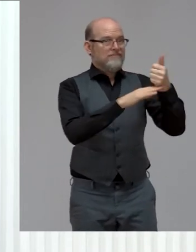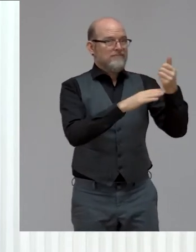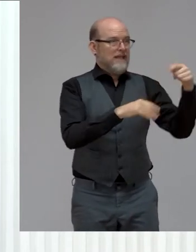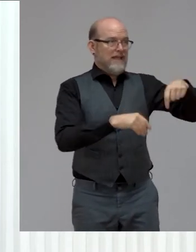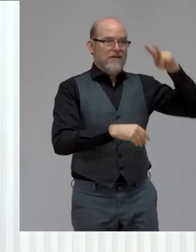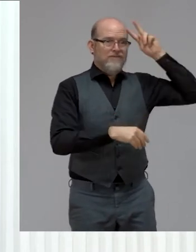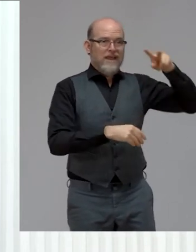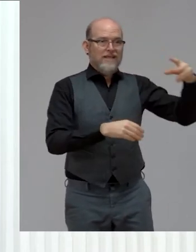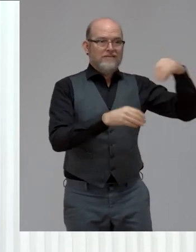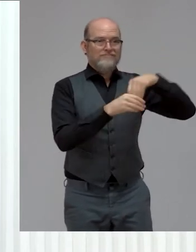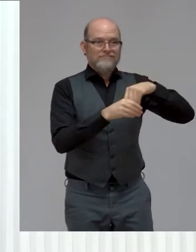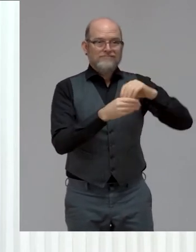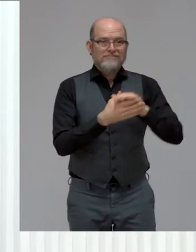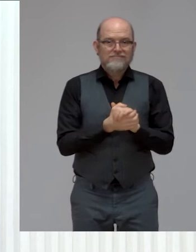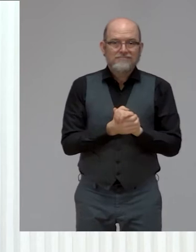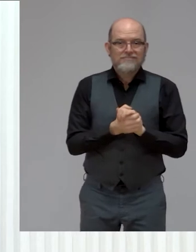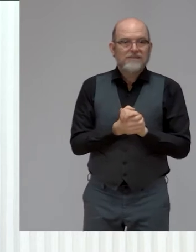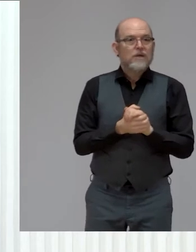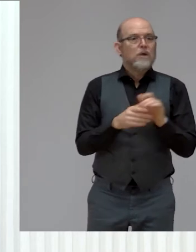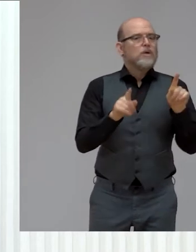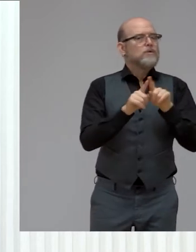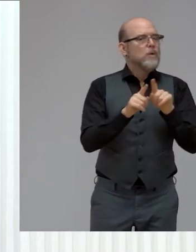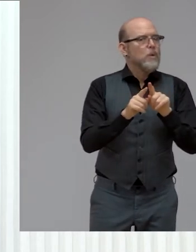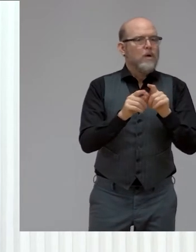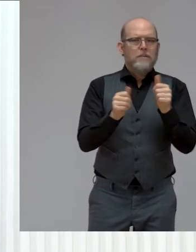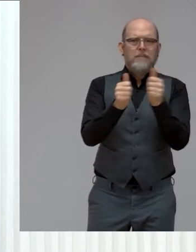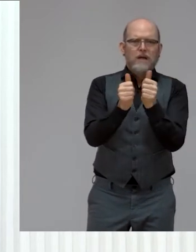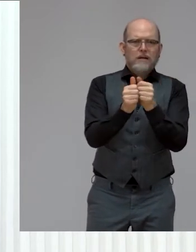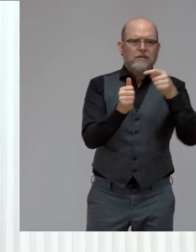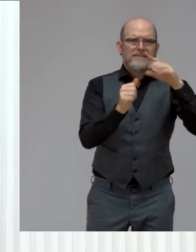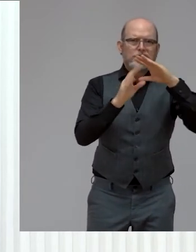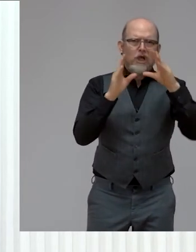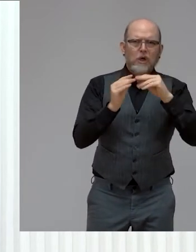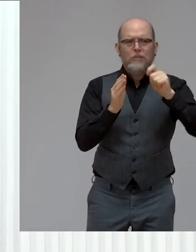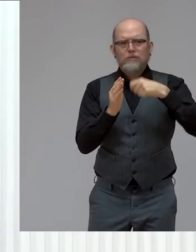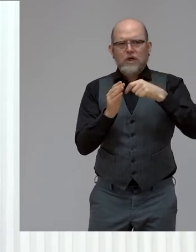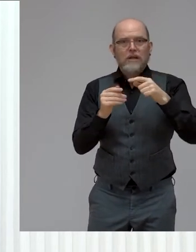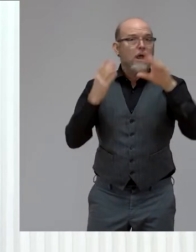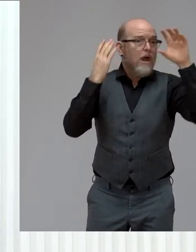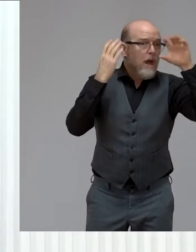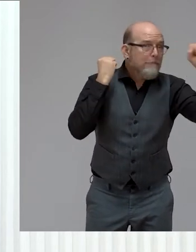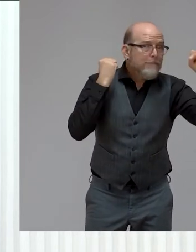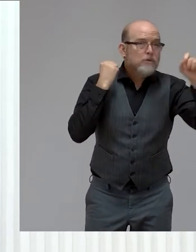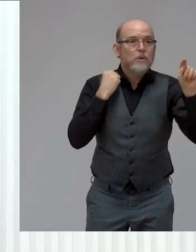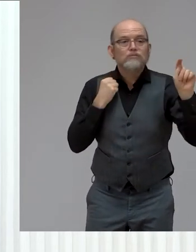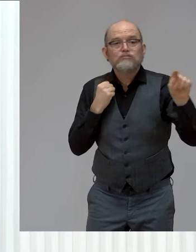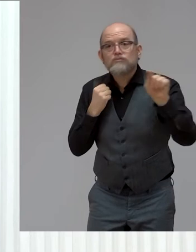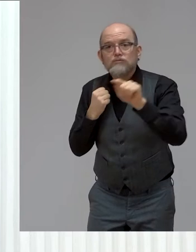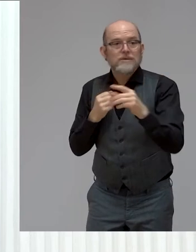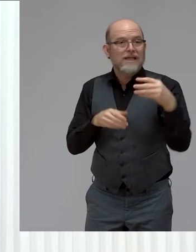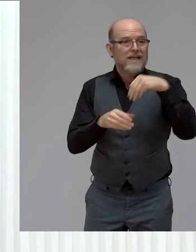Dear partners, dear Zero Project ambassadors, friends and members of the Big Zero